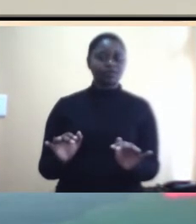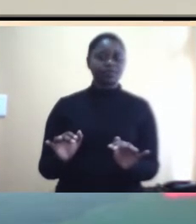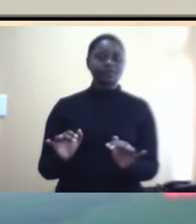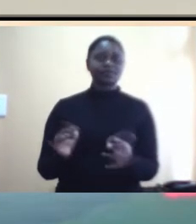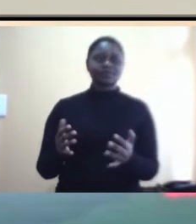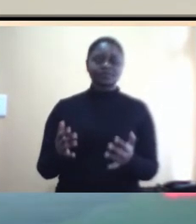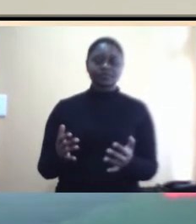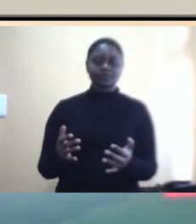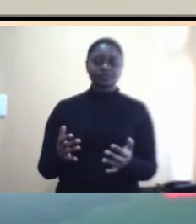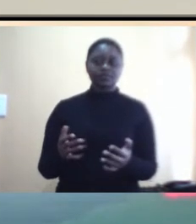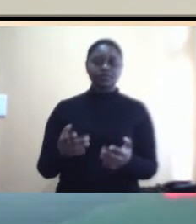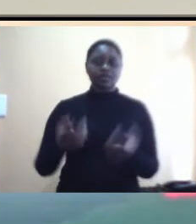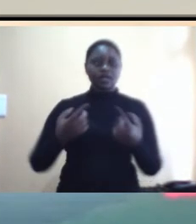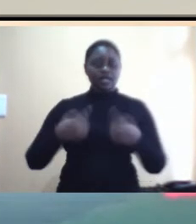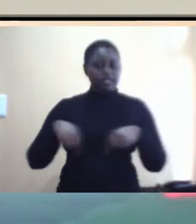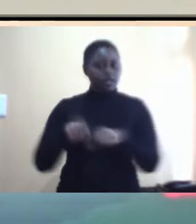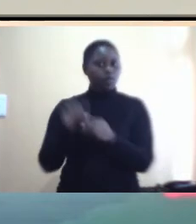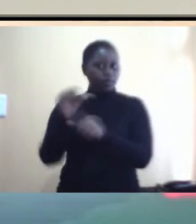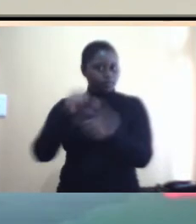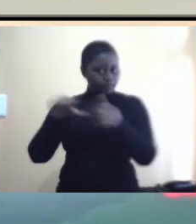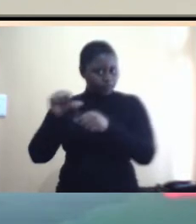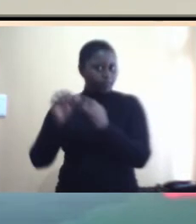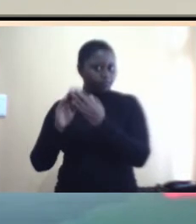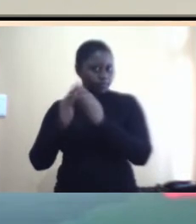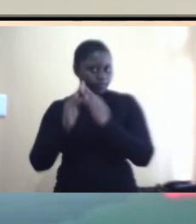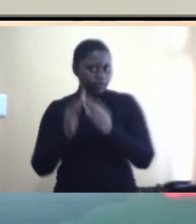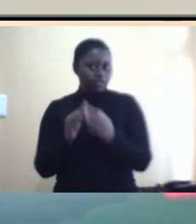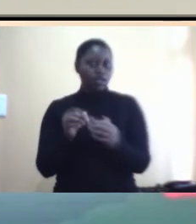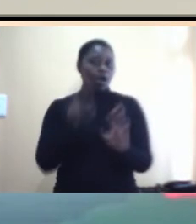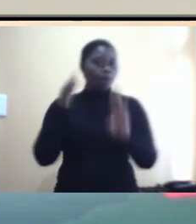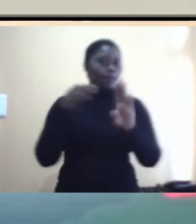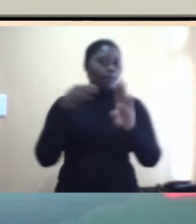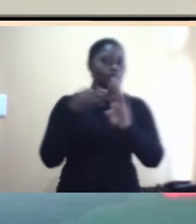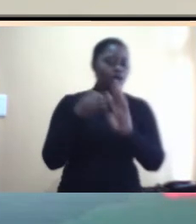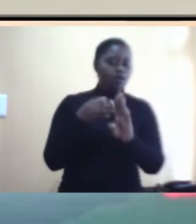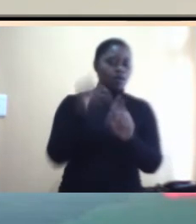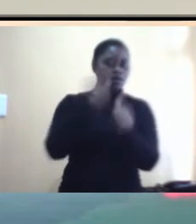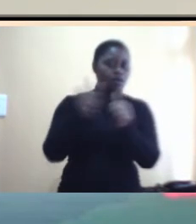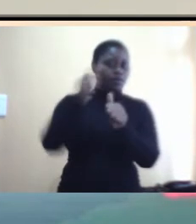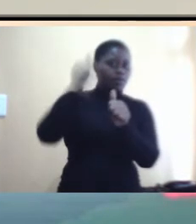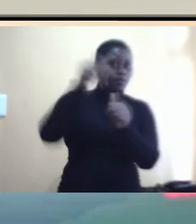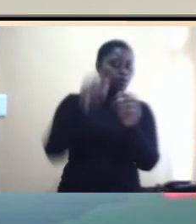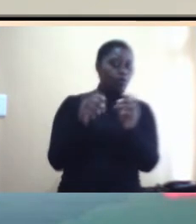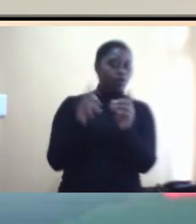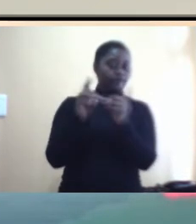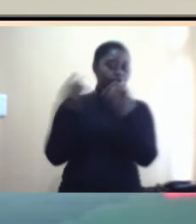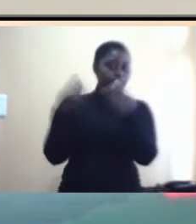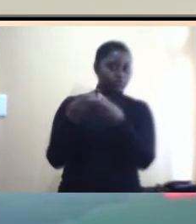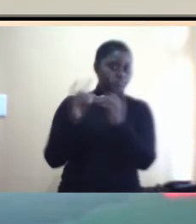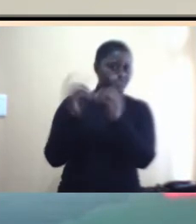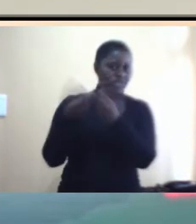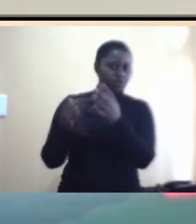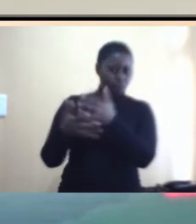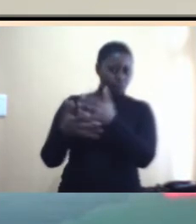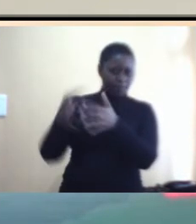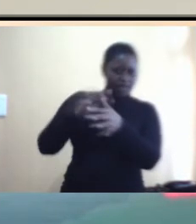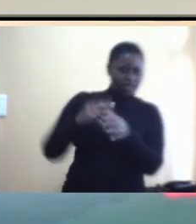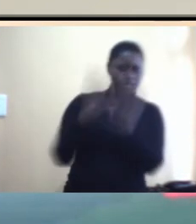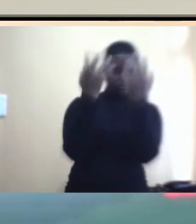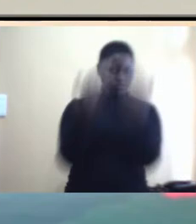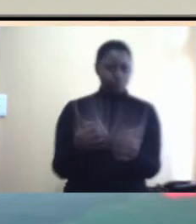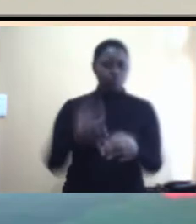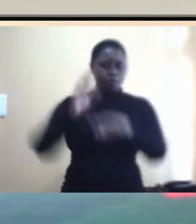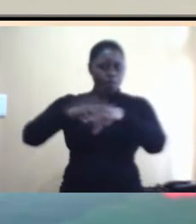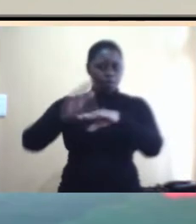vulnerable in our society, I have directed the head of department to prioritize the budget so that